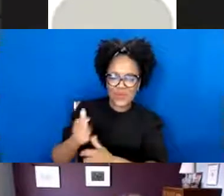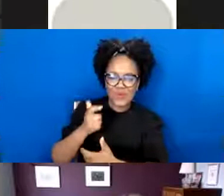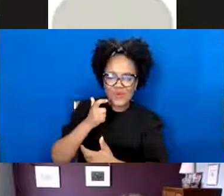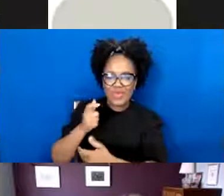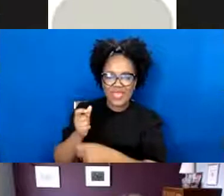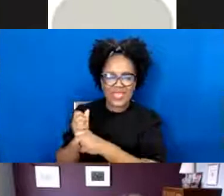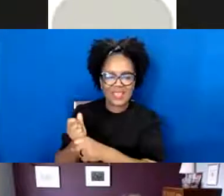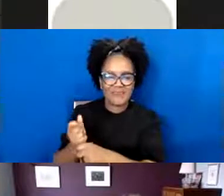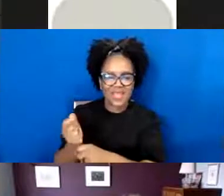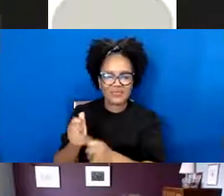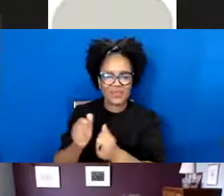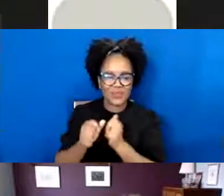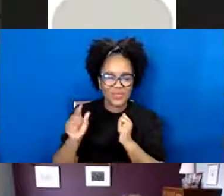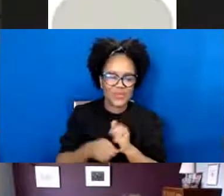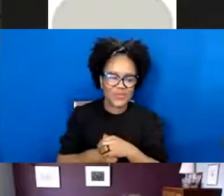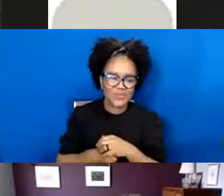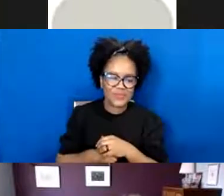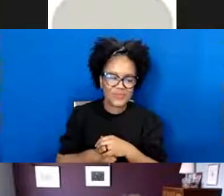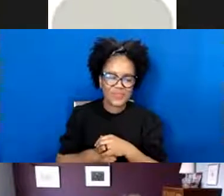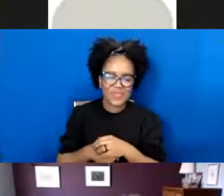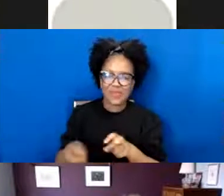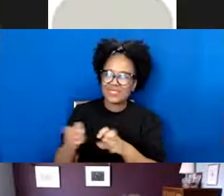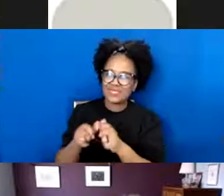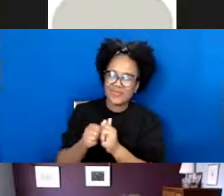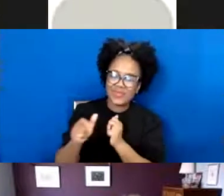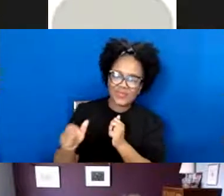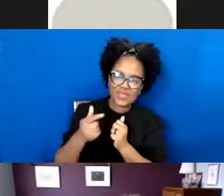would be next to you as you watch TV in your green chair.